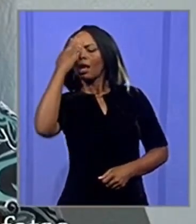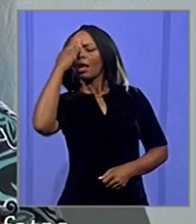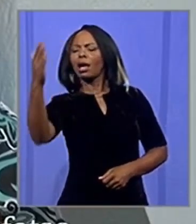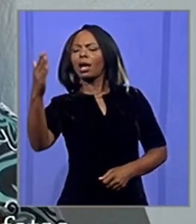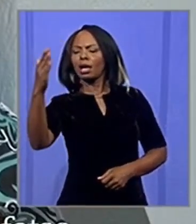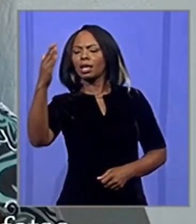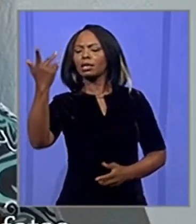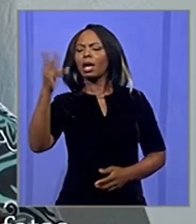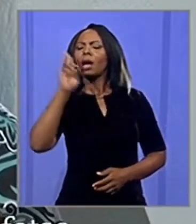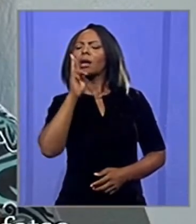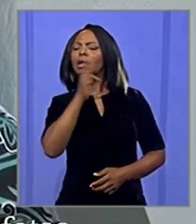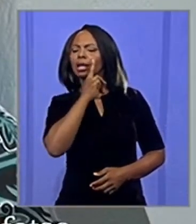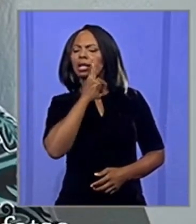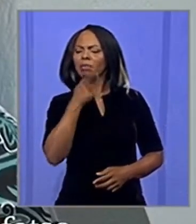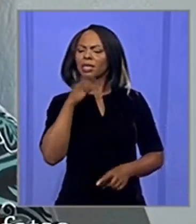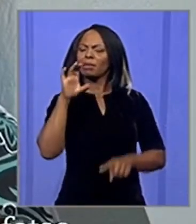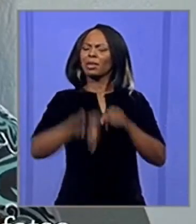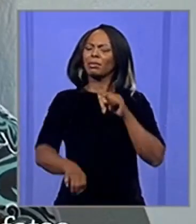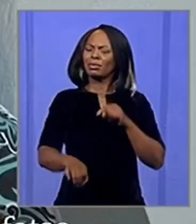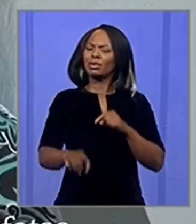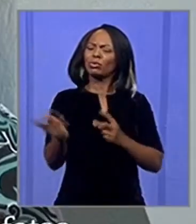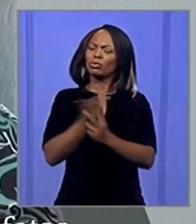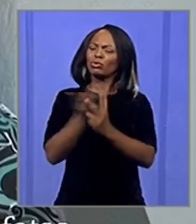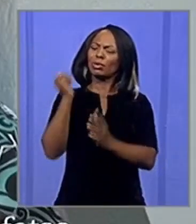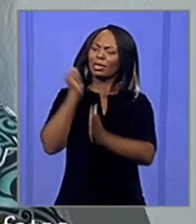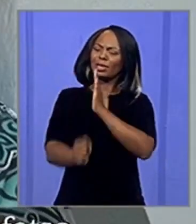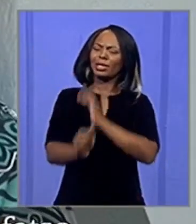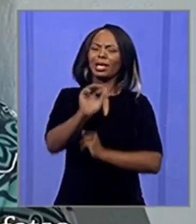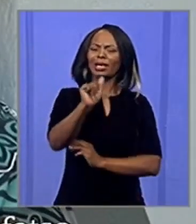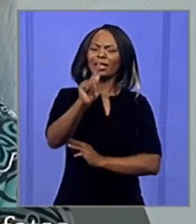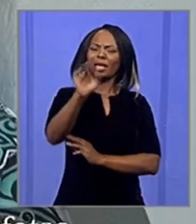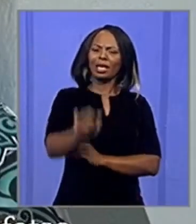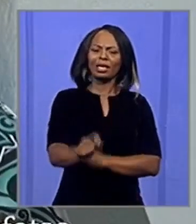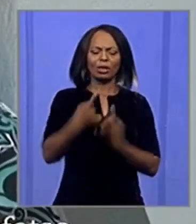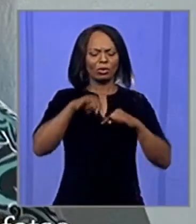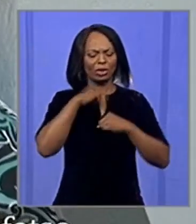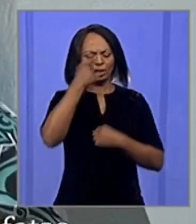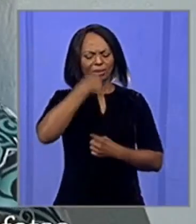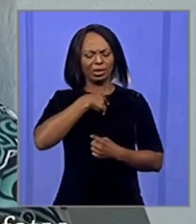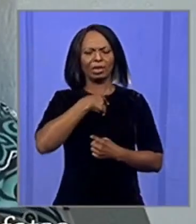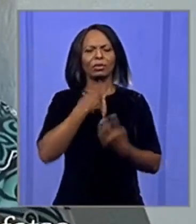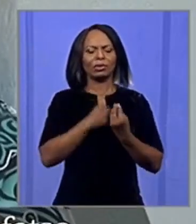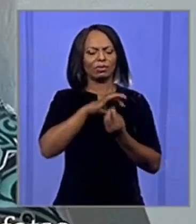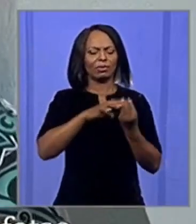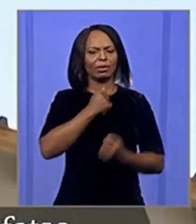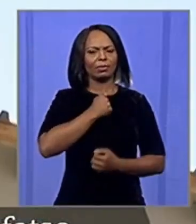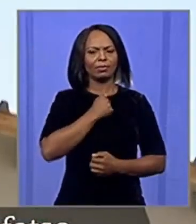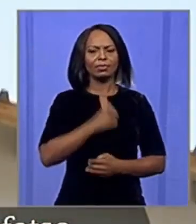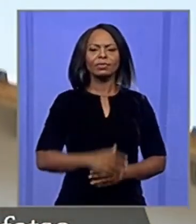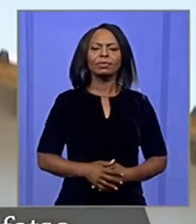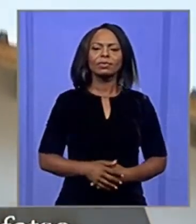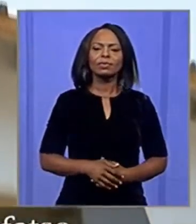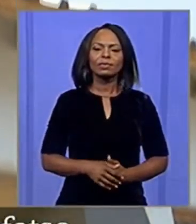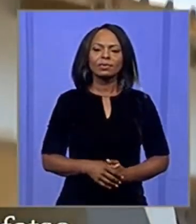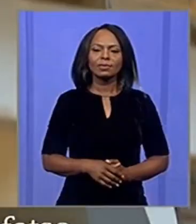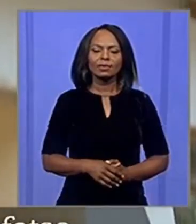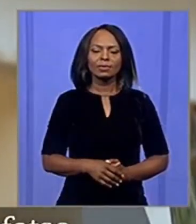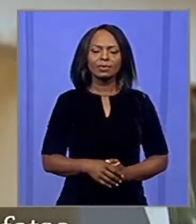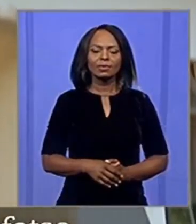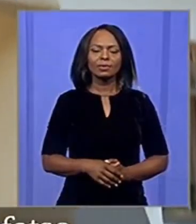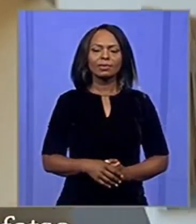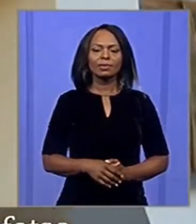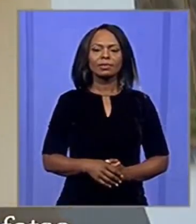this are the guys who kill AKA, it's a bit surreal for me and my family at the moment. Ba ga Ndimande